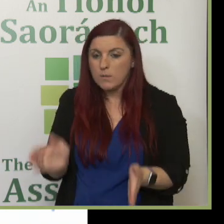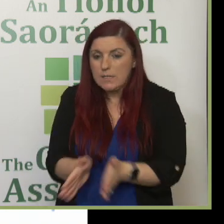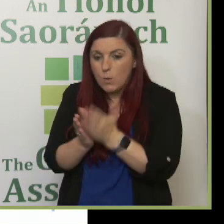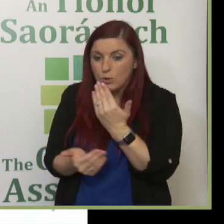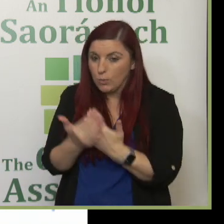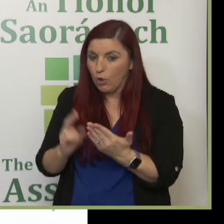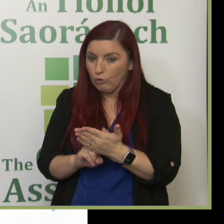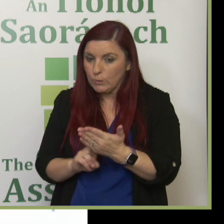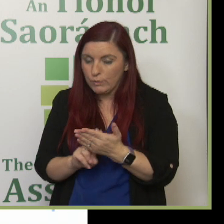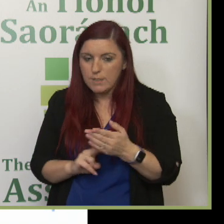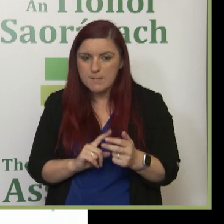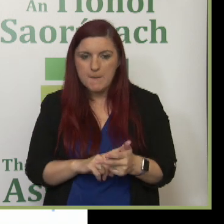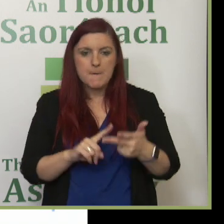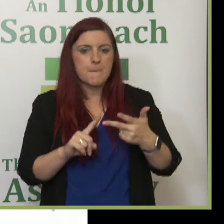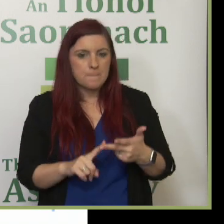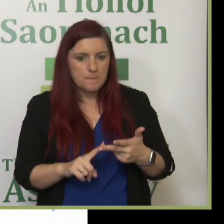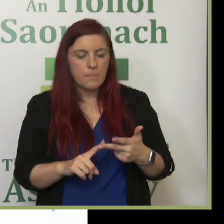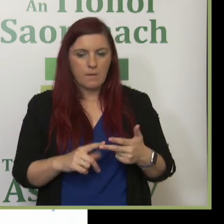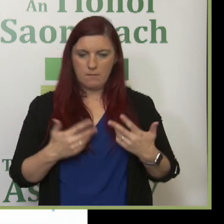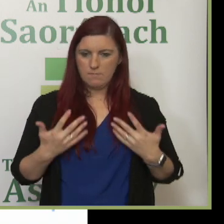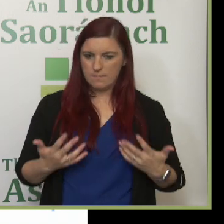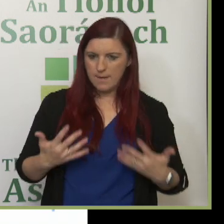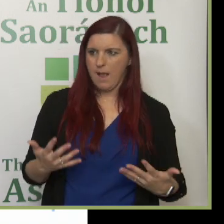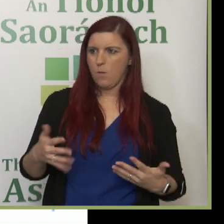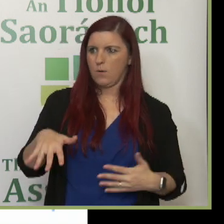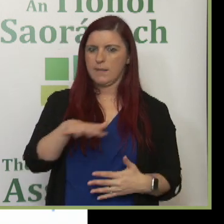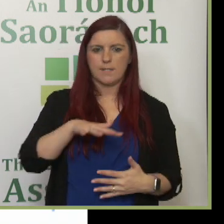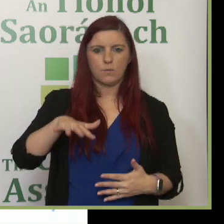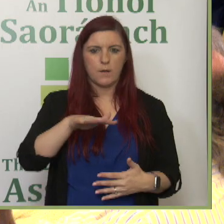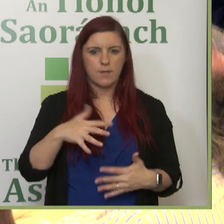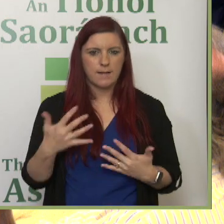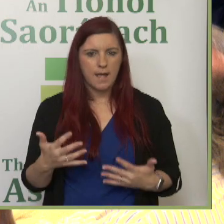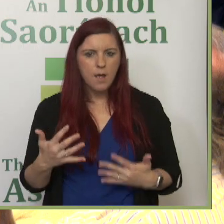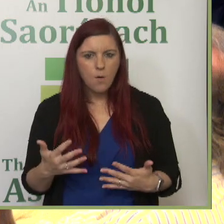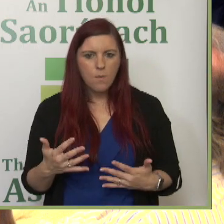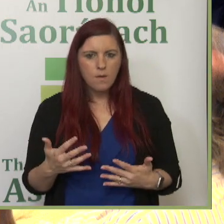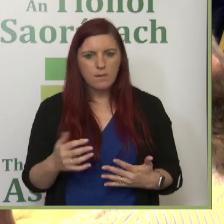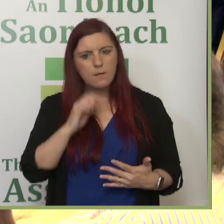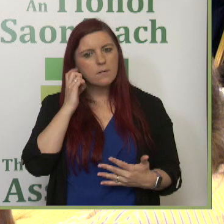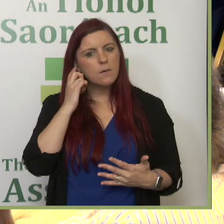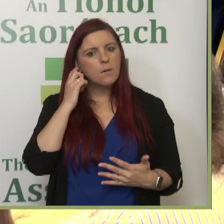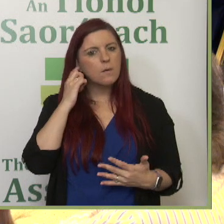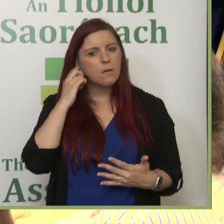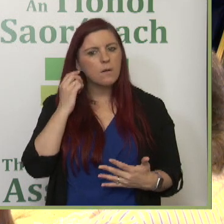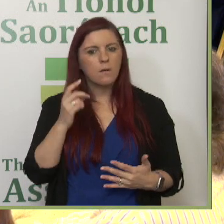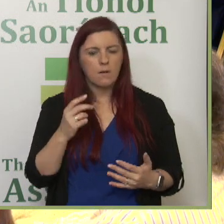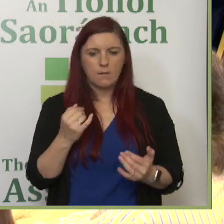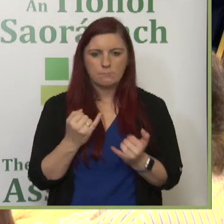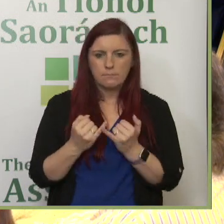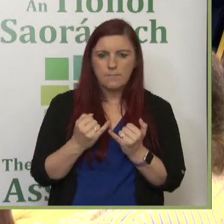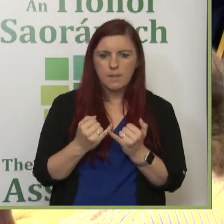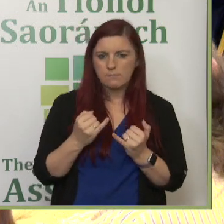time. The work we're doing now, when I'm working on this year's report at the moment, I'll only be speaking to you tomorrow, and we're looking